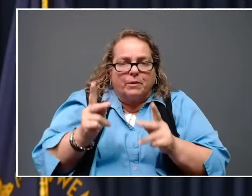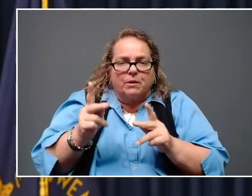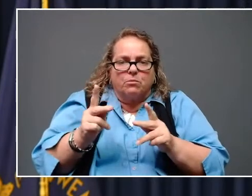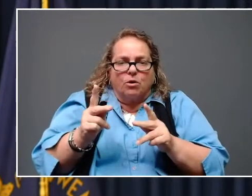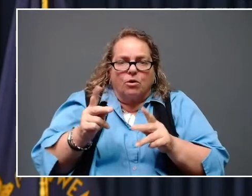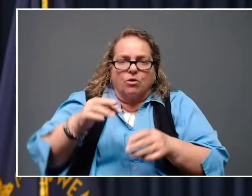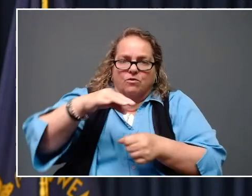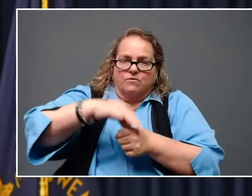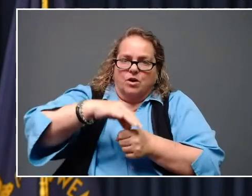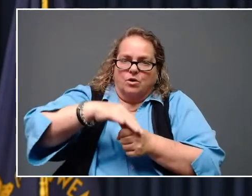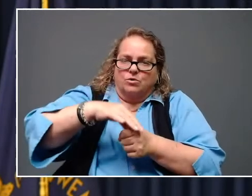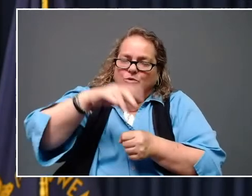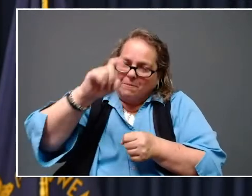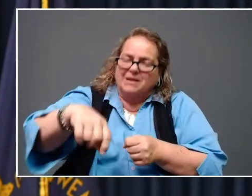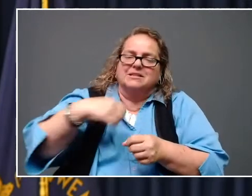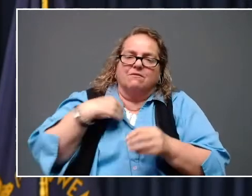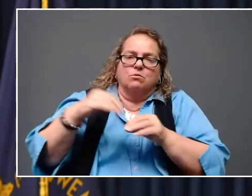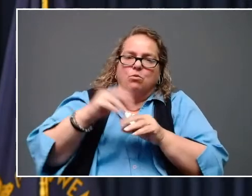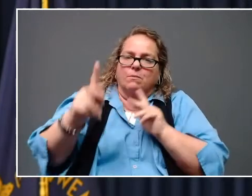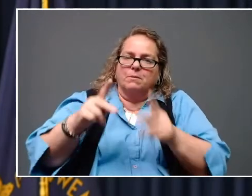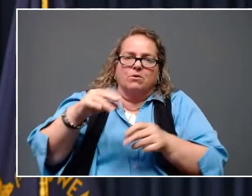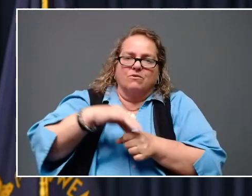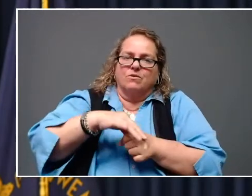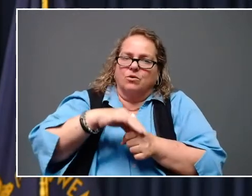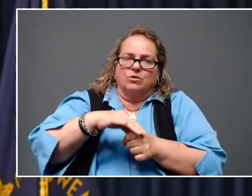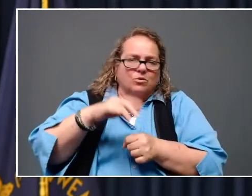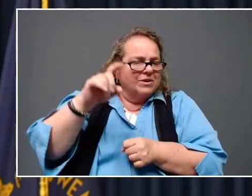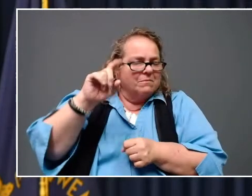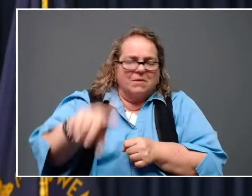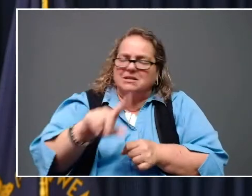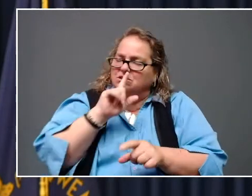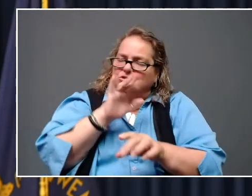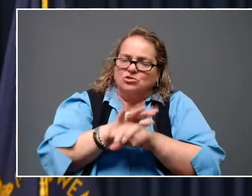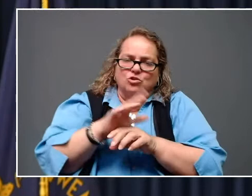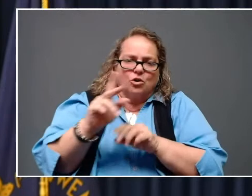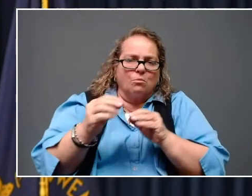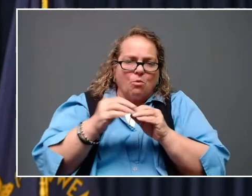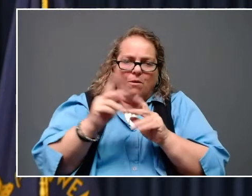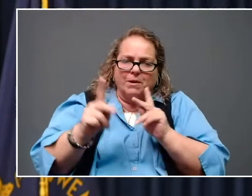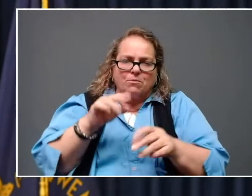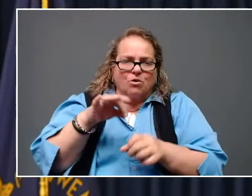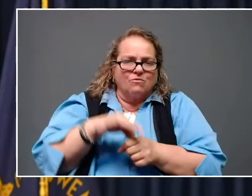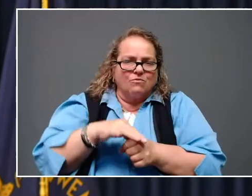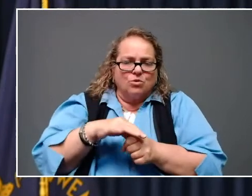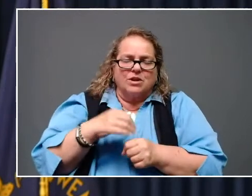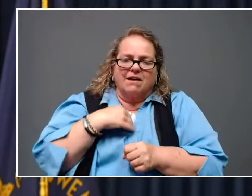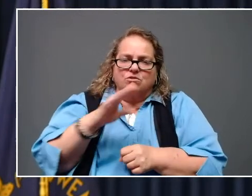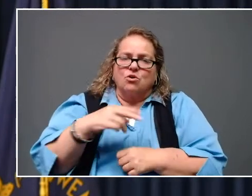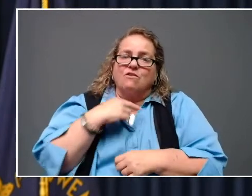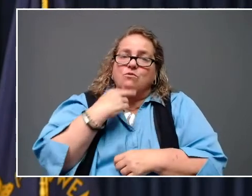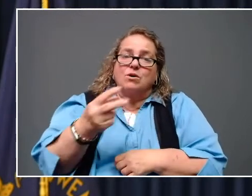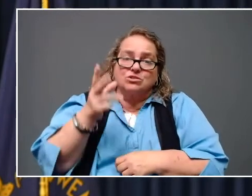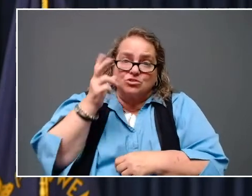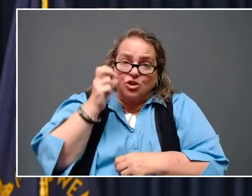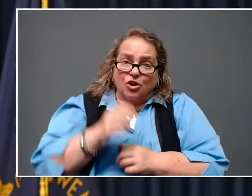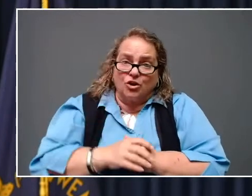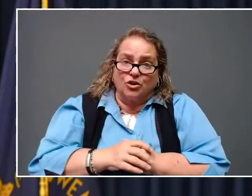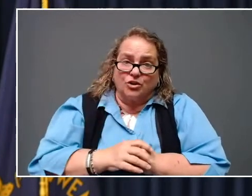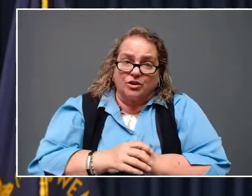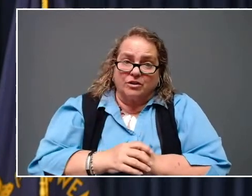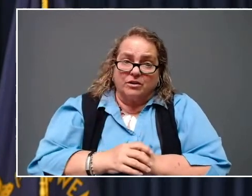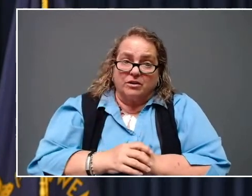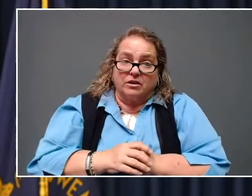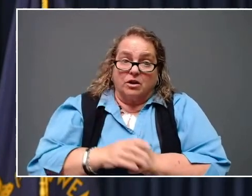democracy. We need to make sure that more people vote and have their voices heard. And I believe that when we